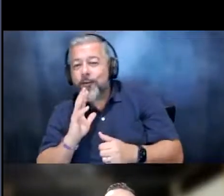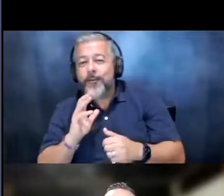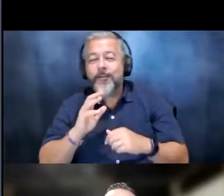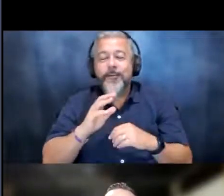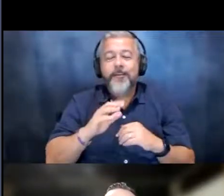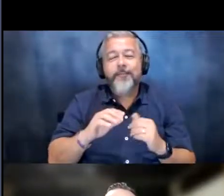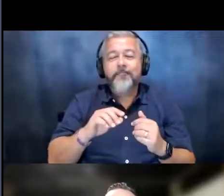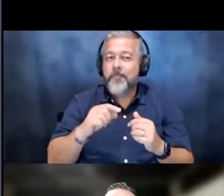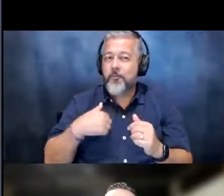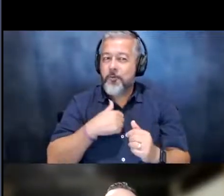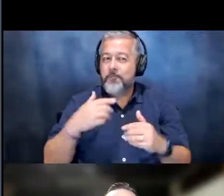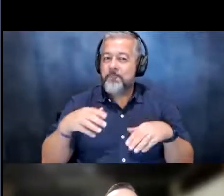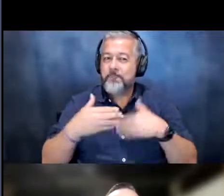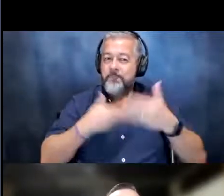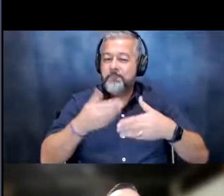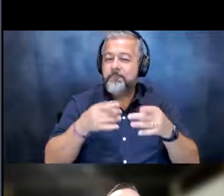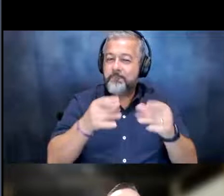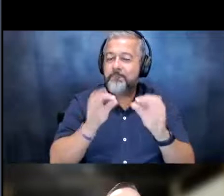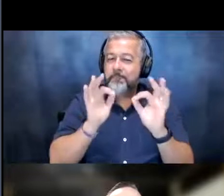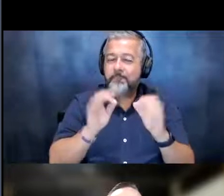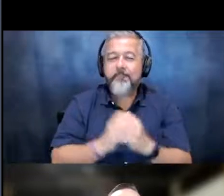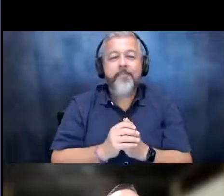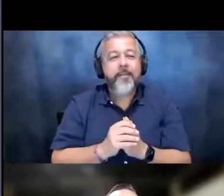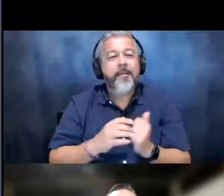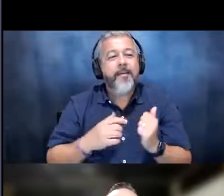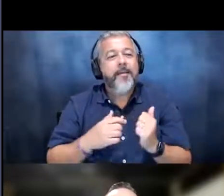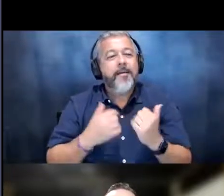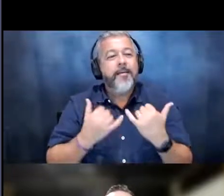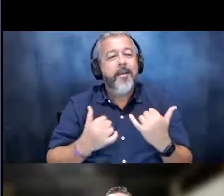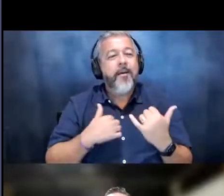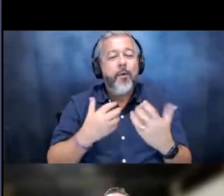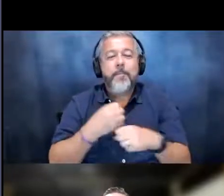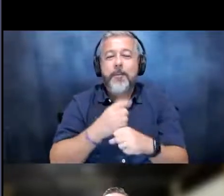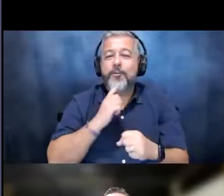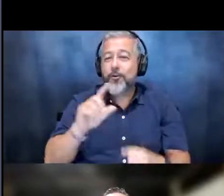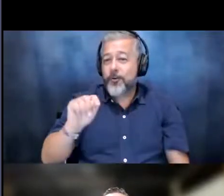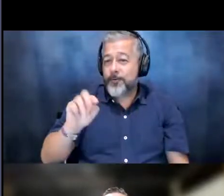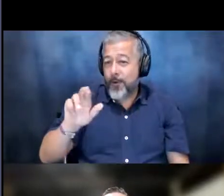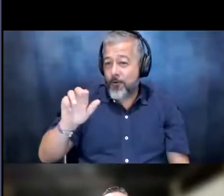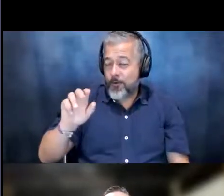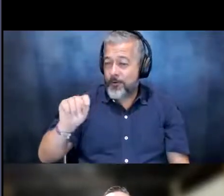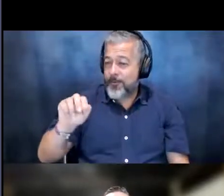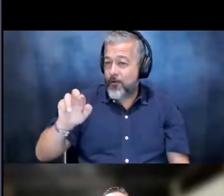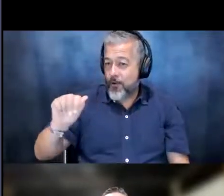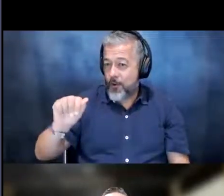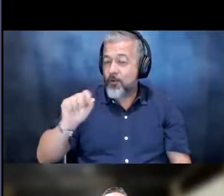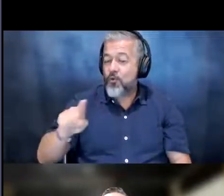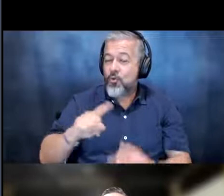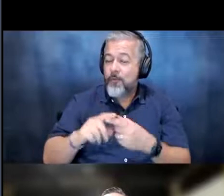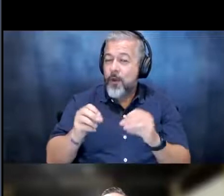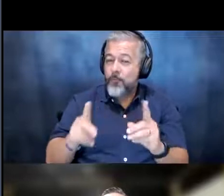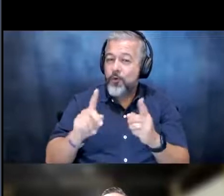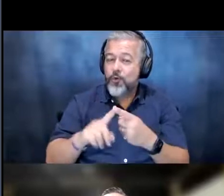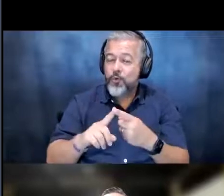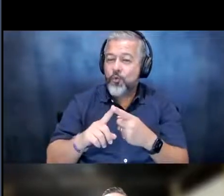time. I do want to make sure, Tara, you have the opportunity to plug the